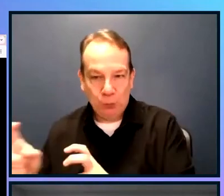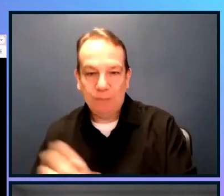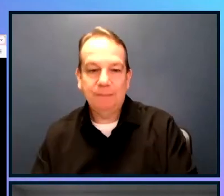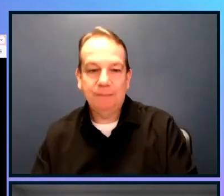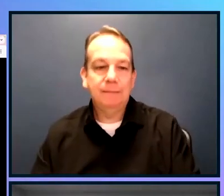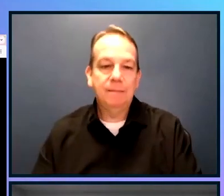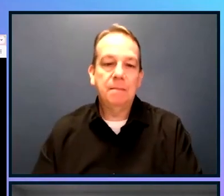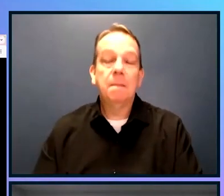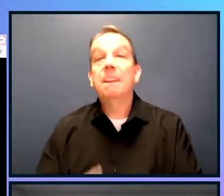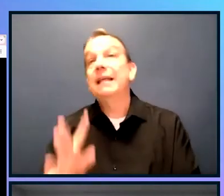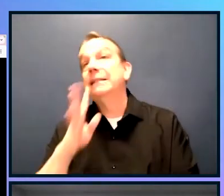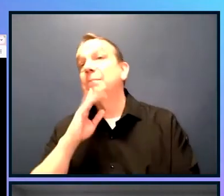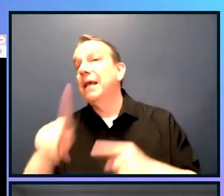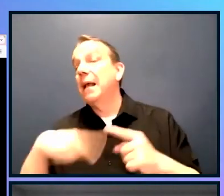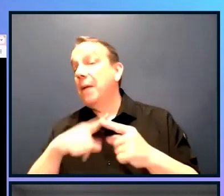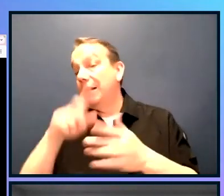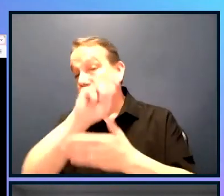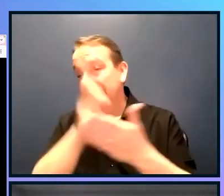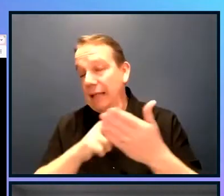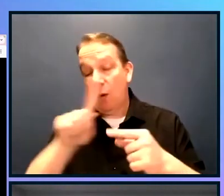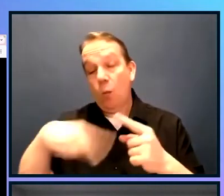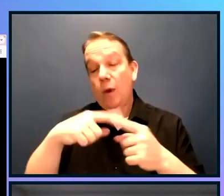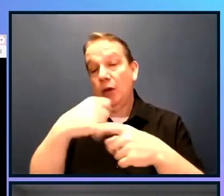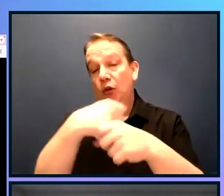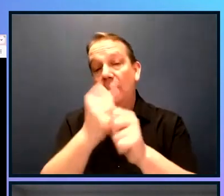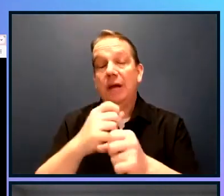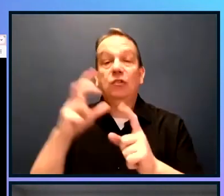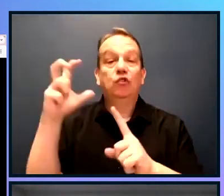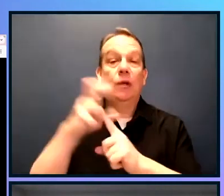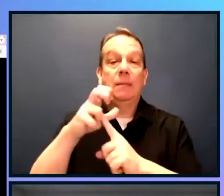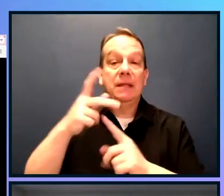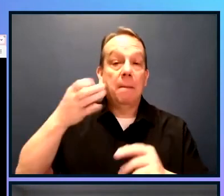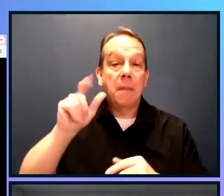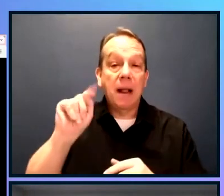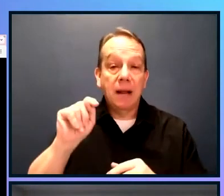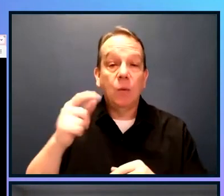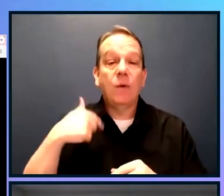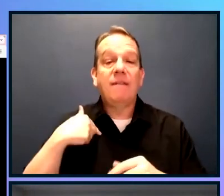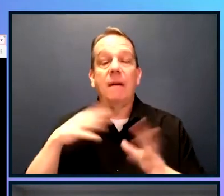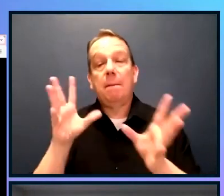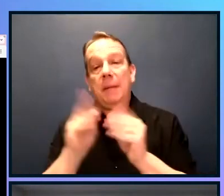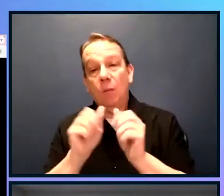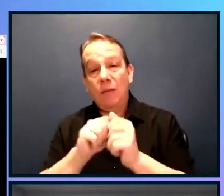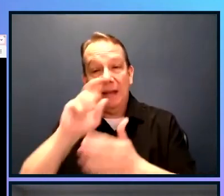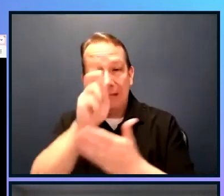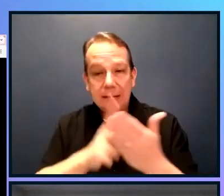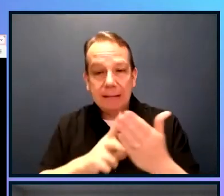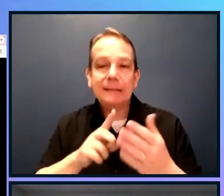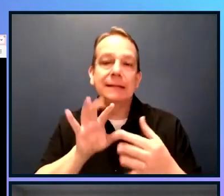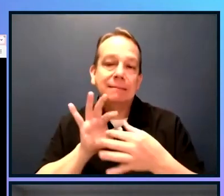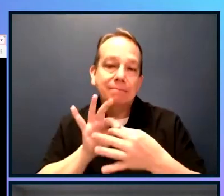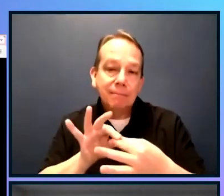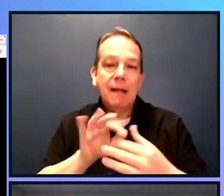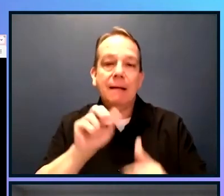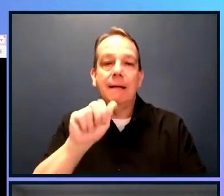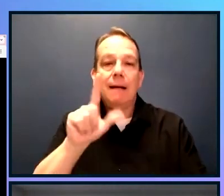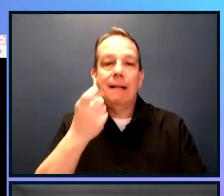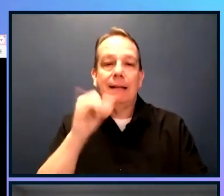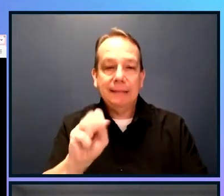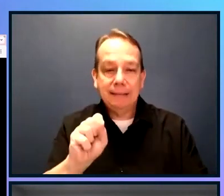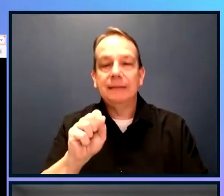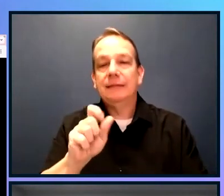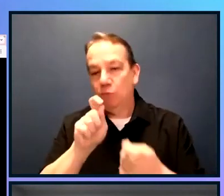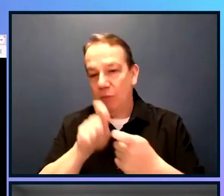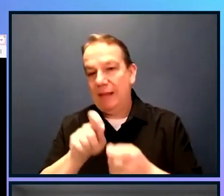Speaking of design, when we were creating the Champions pilot, we had a meeting with design, specifically Alexis, about the content for the